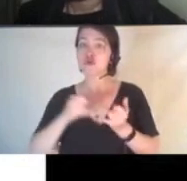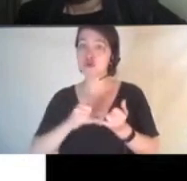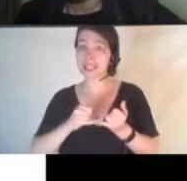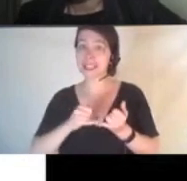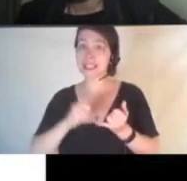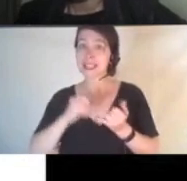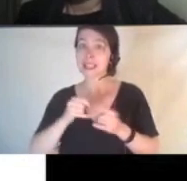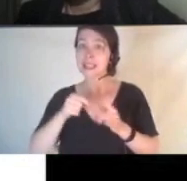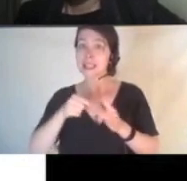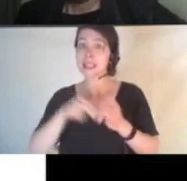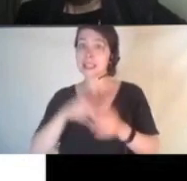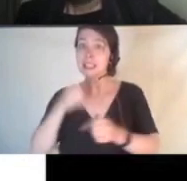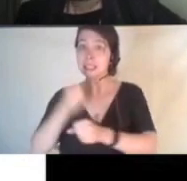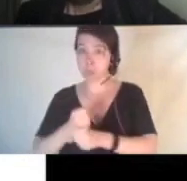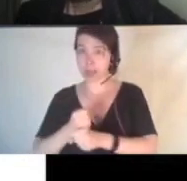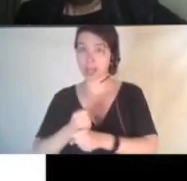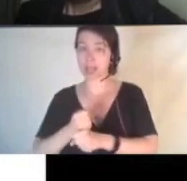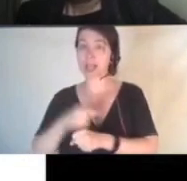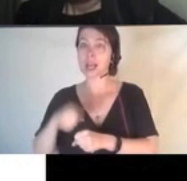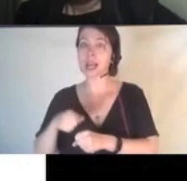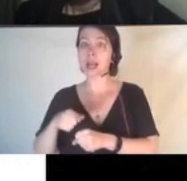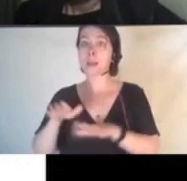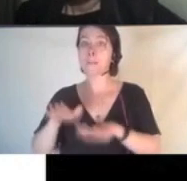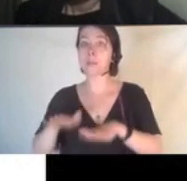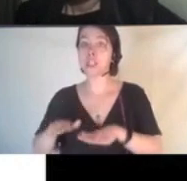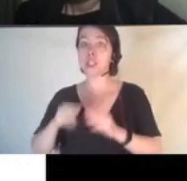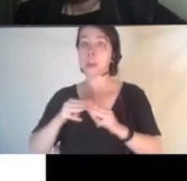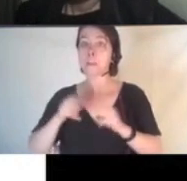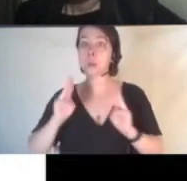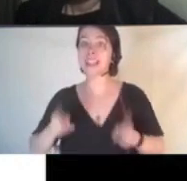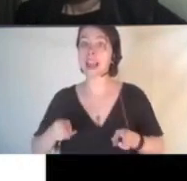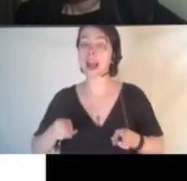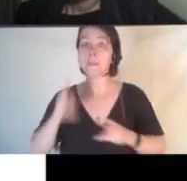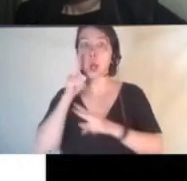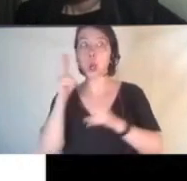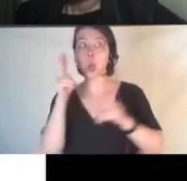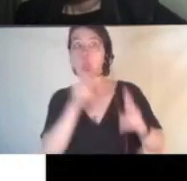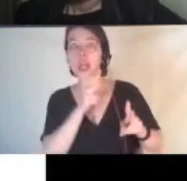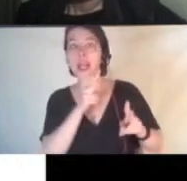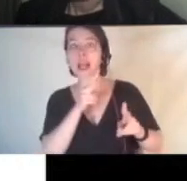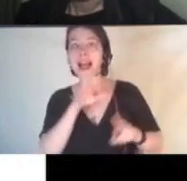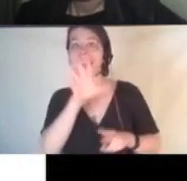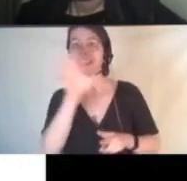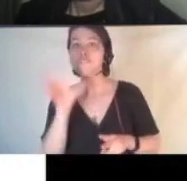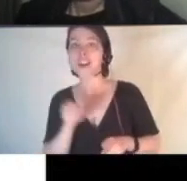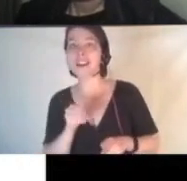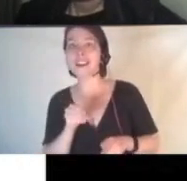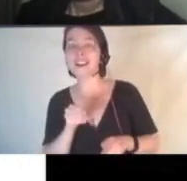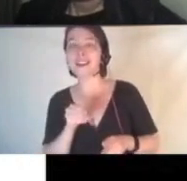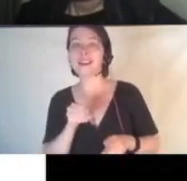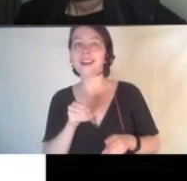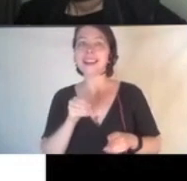African textiles? the African textiles, yeah. And I think from looking at those textiles, it evoked a lot